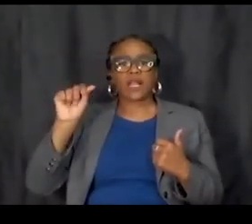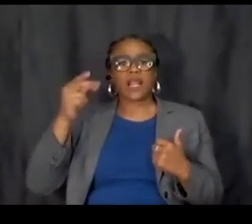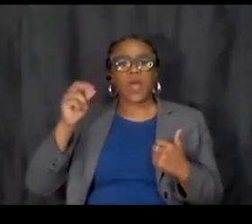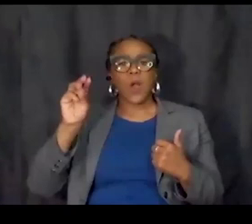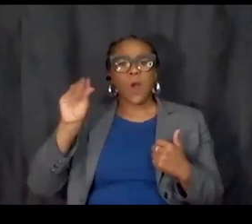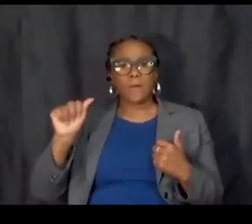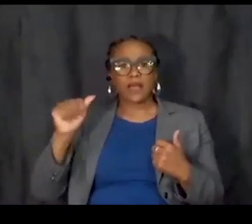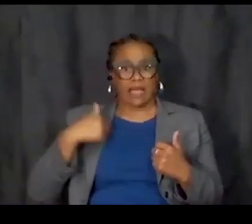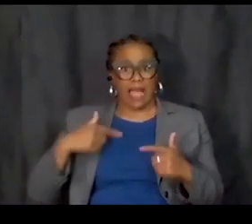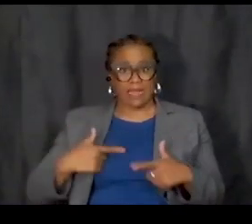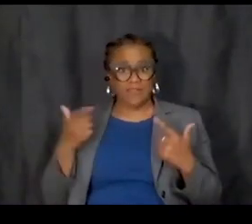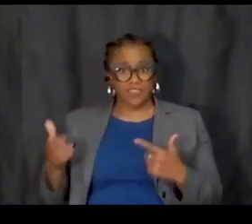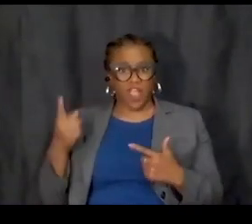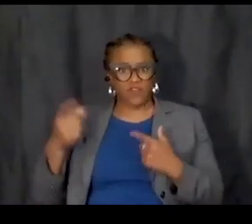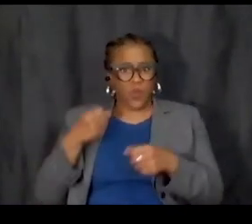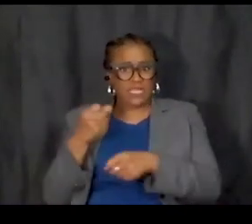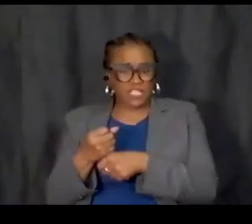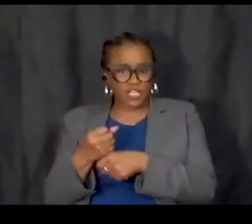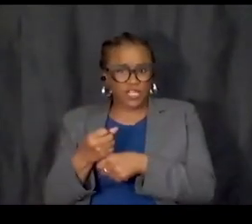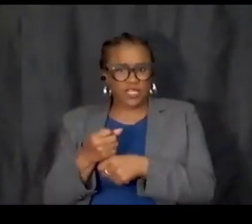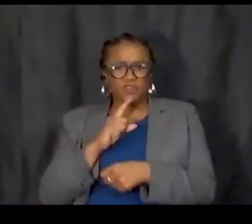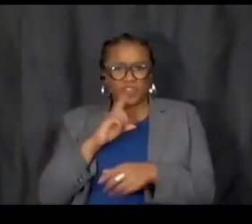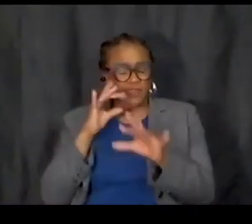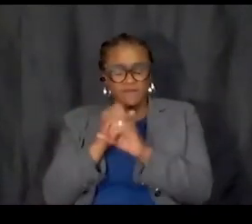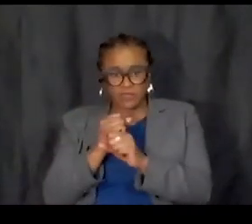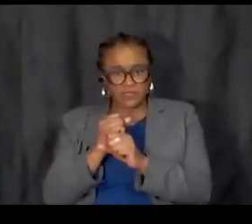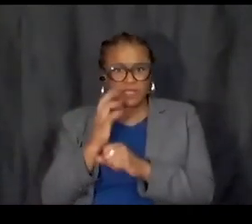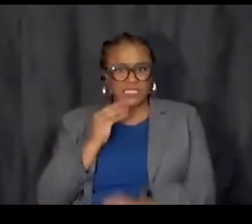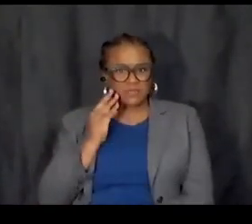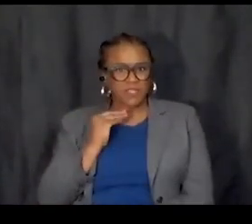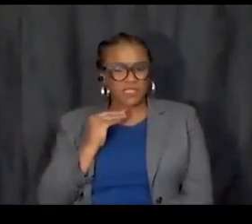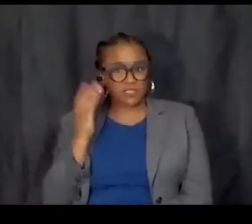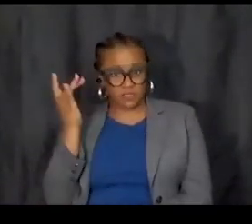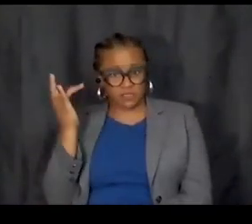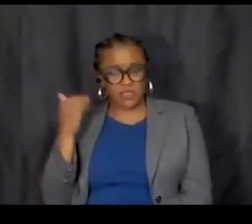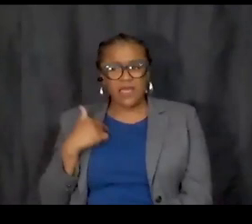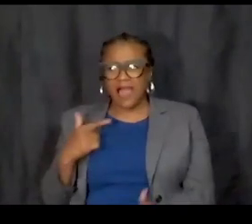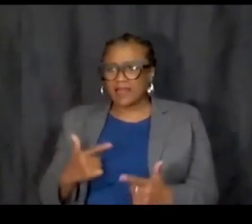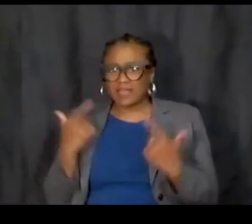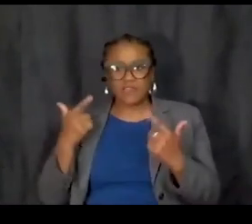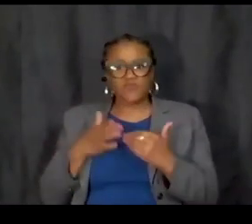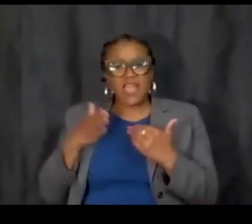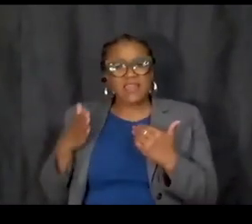a fascinating experience because I lived like right next to this park, and every day I'd go for this walk.